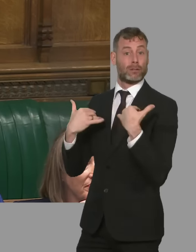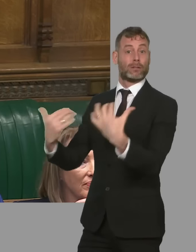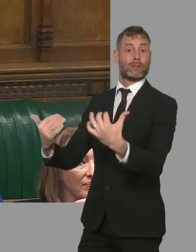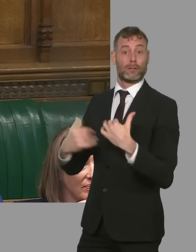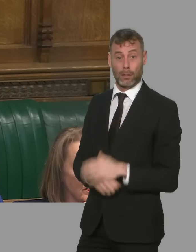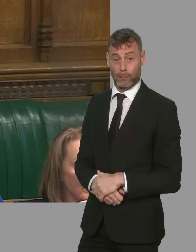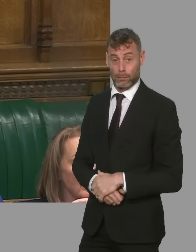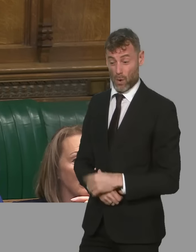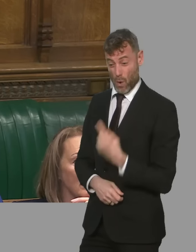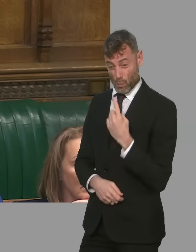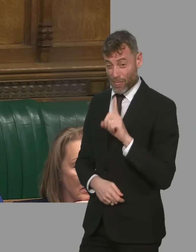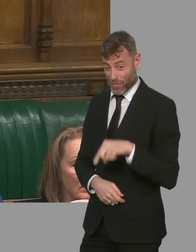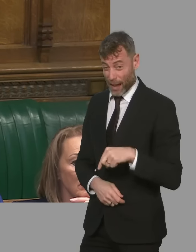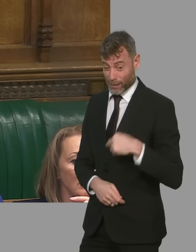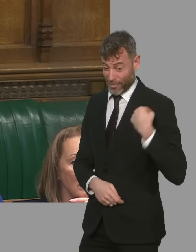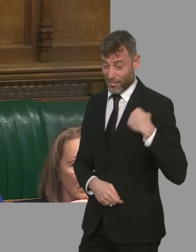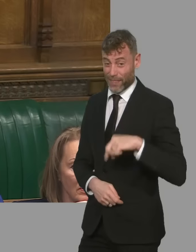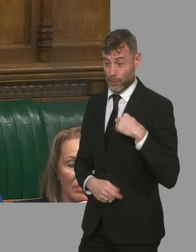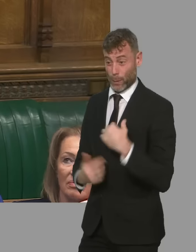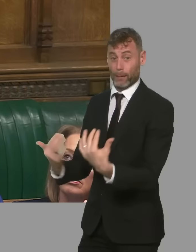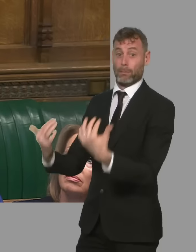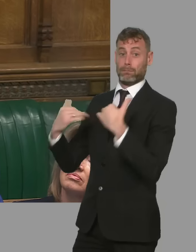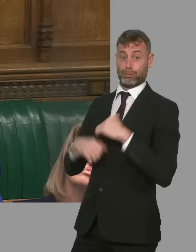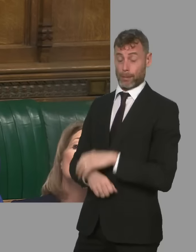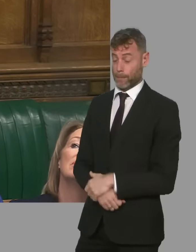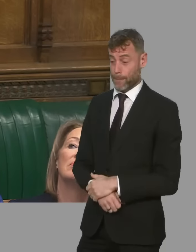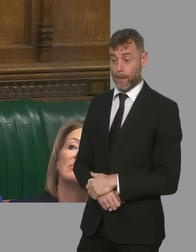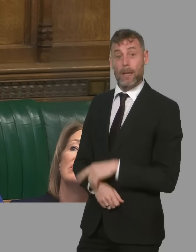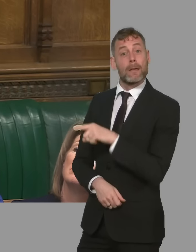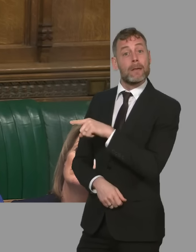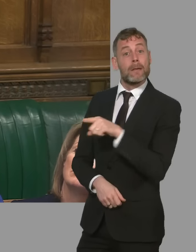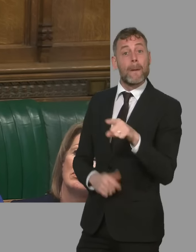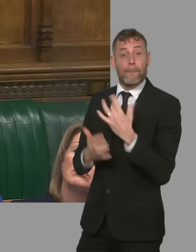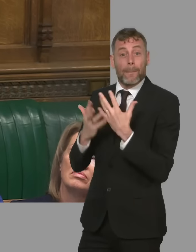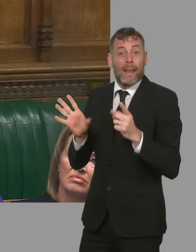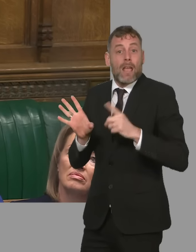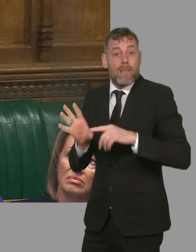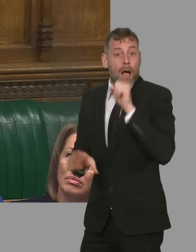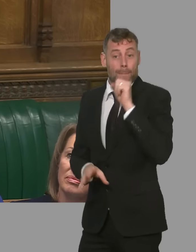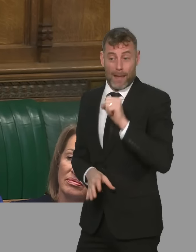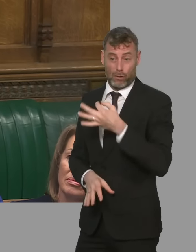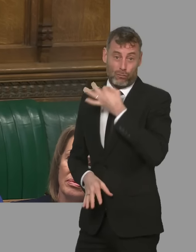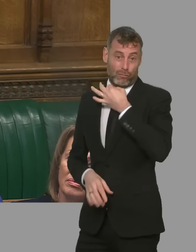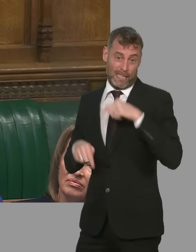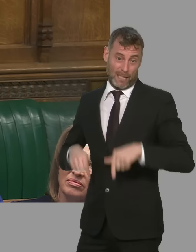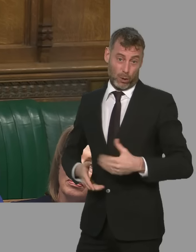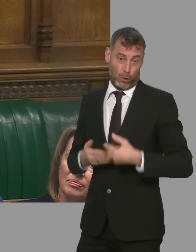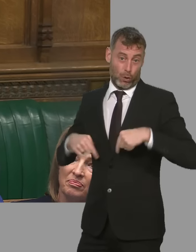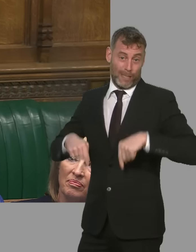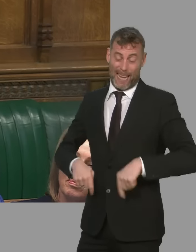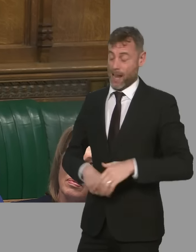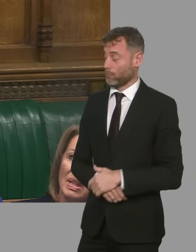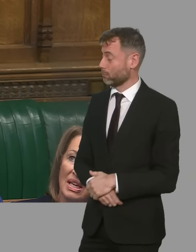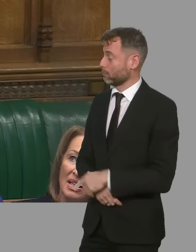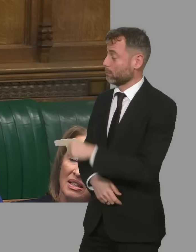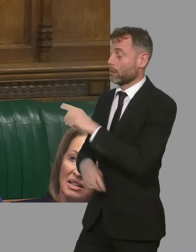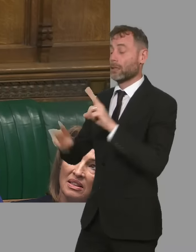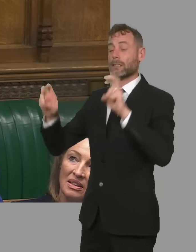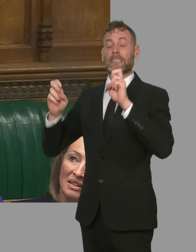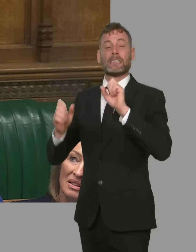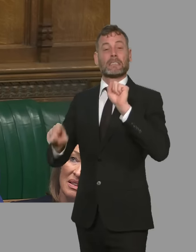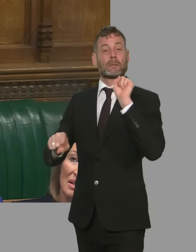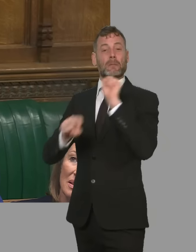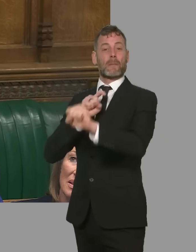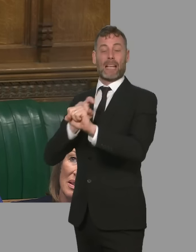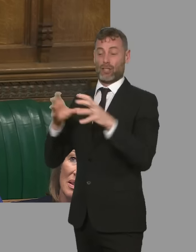is it not time to admit Smash the Gangs has been a total abject failure, along, frankly, with most of his other policies?